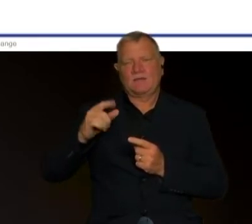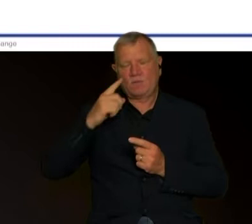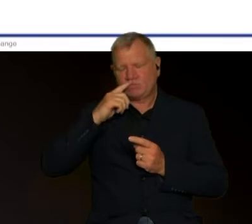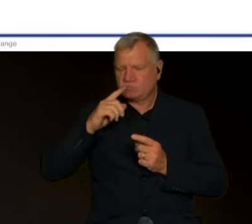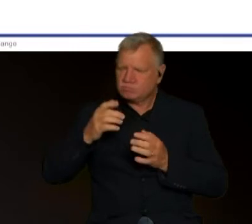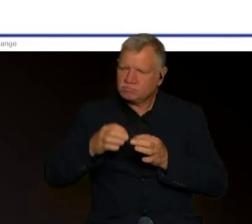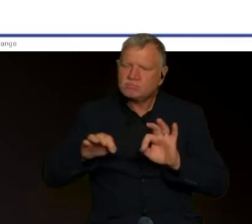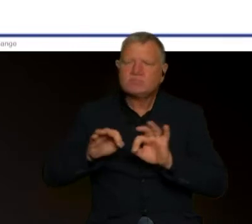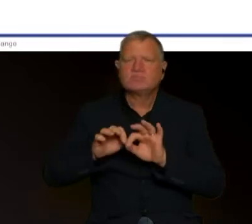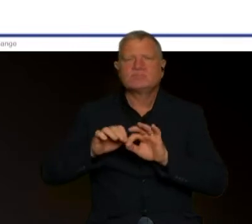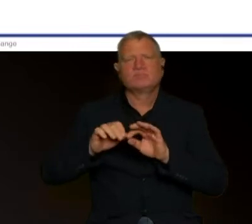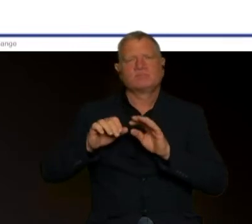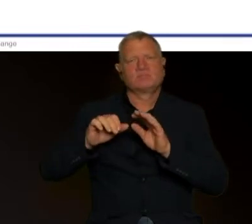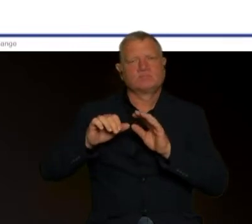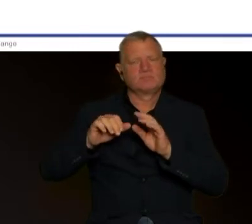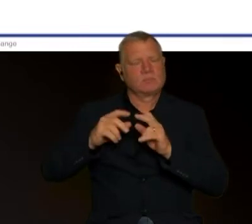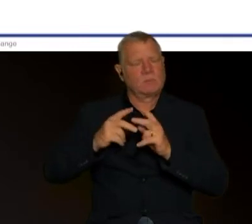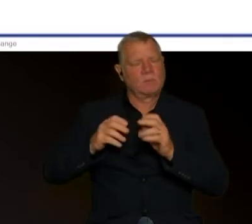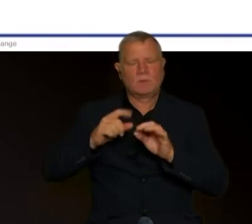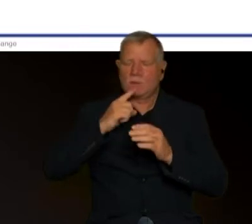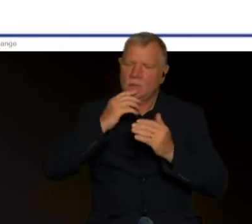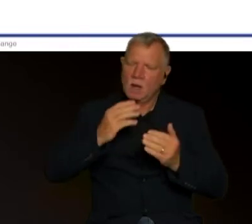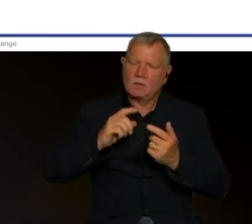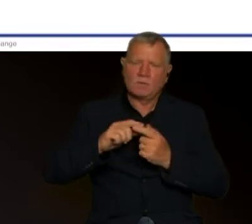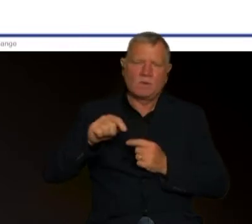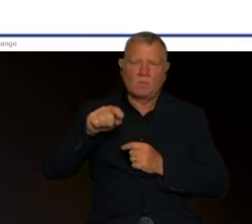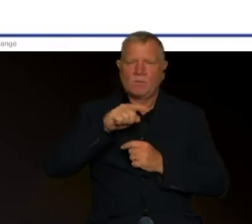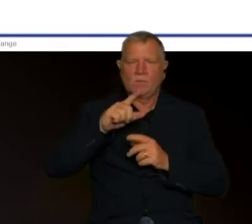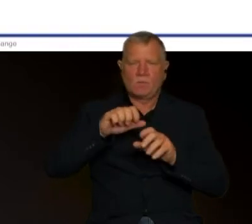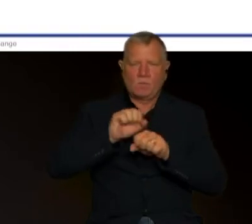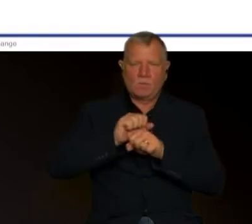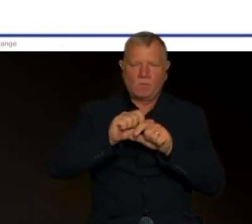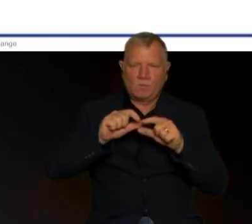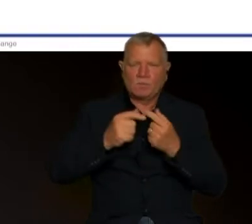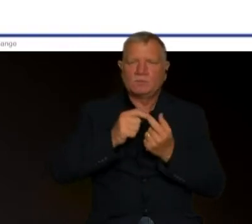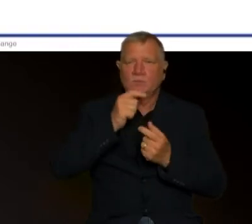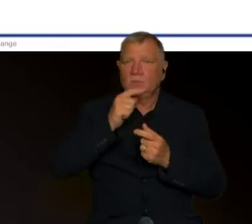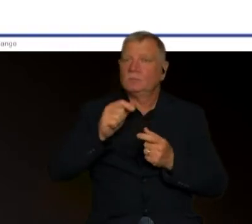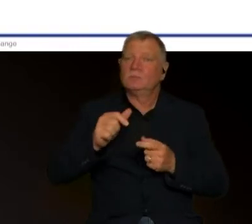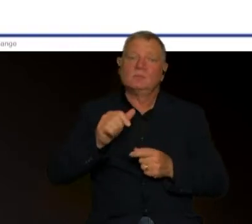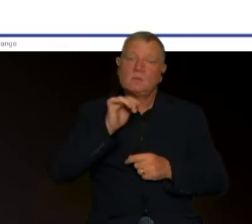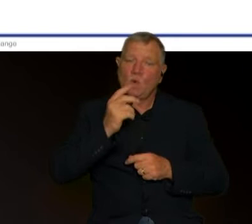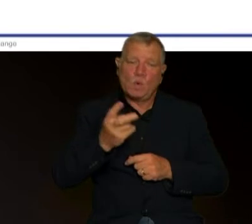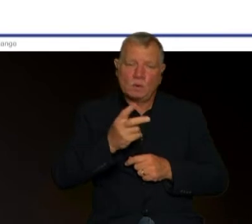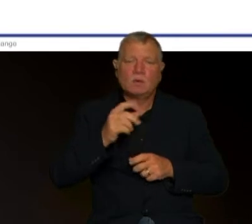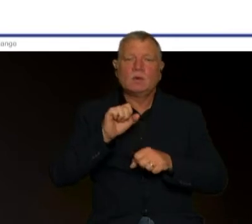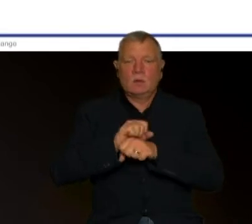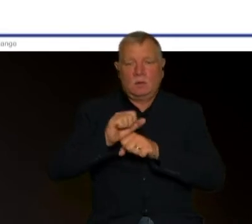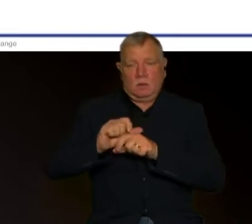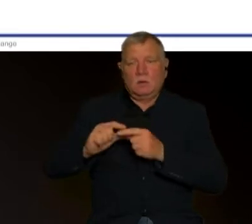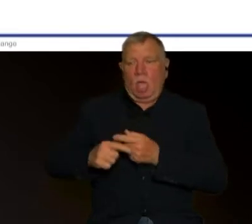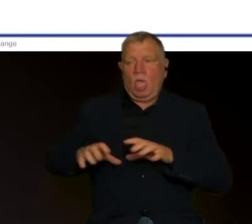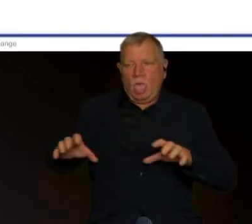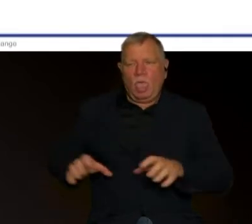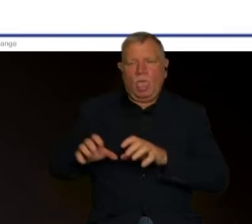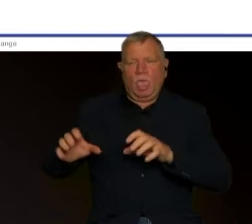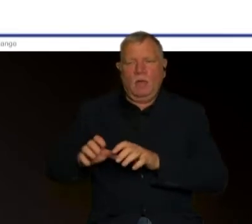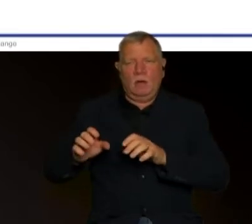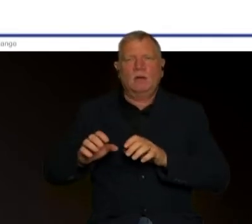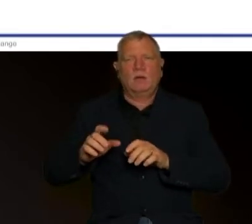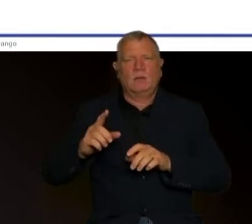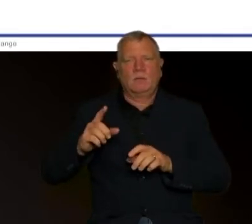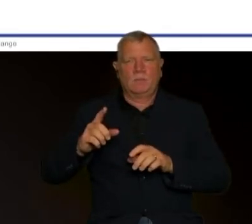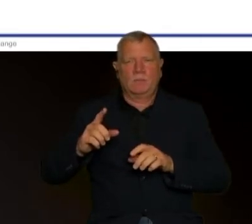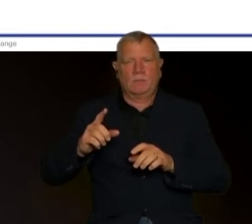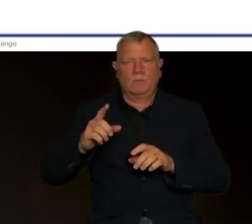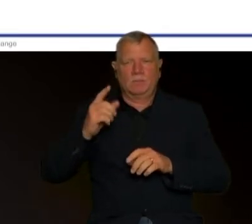Saida. They've been key in all of this, and I very much appreciate and I'm thankful to them and their team